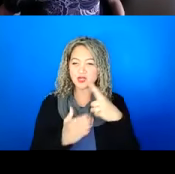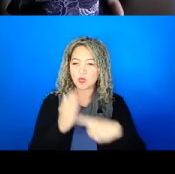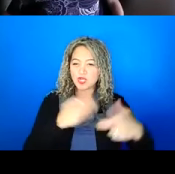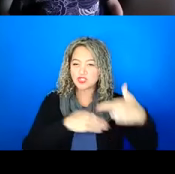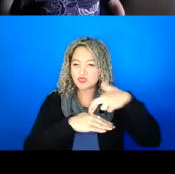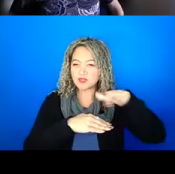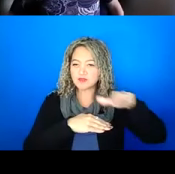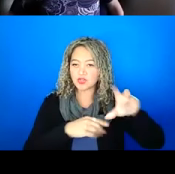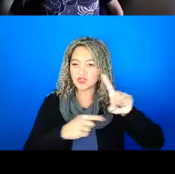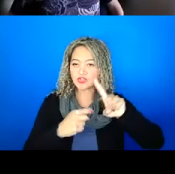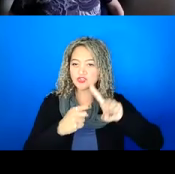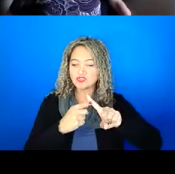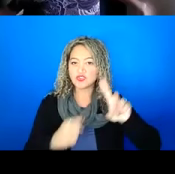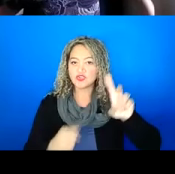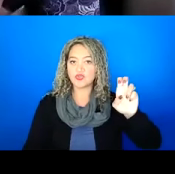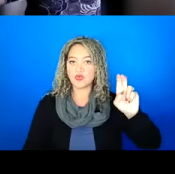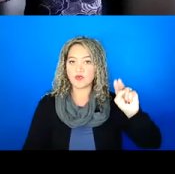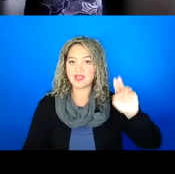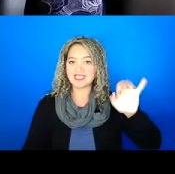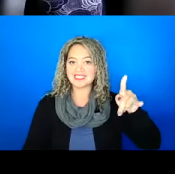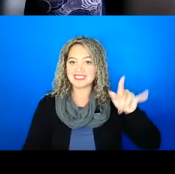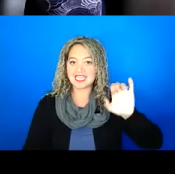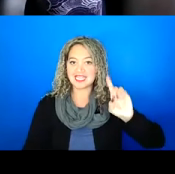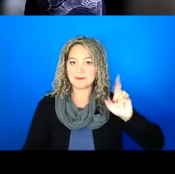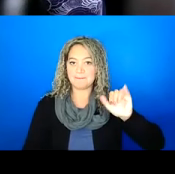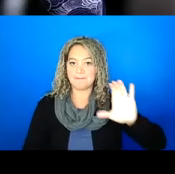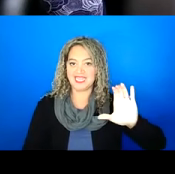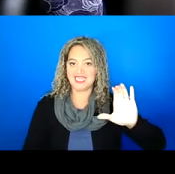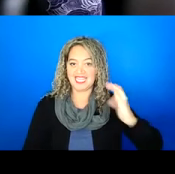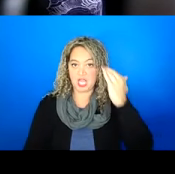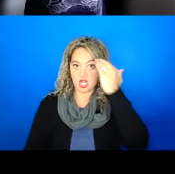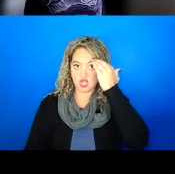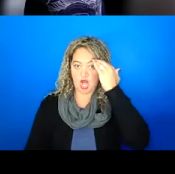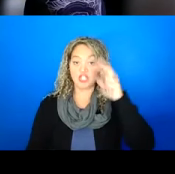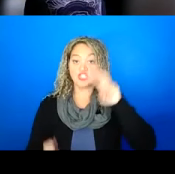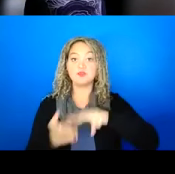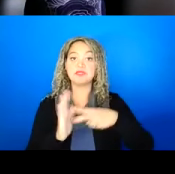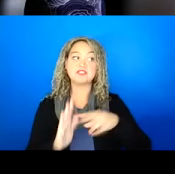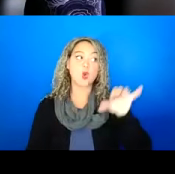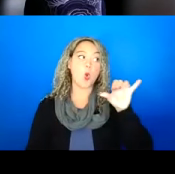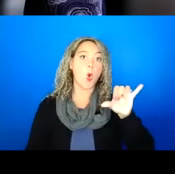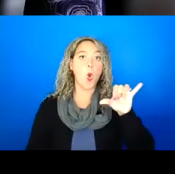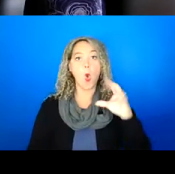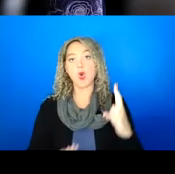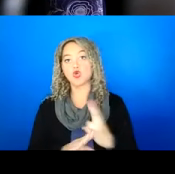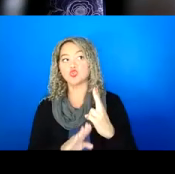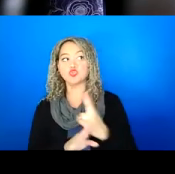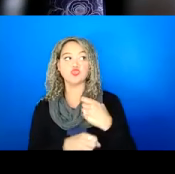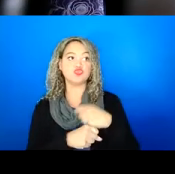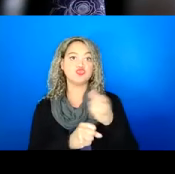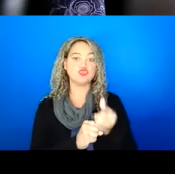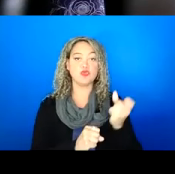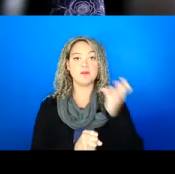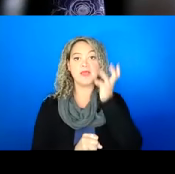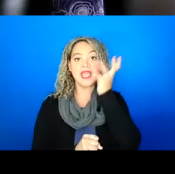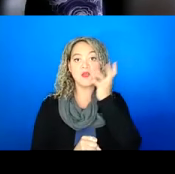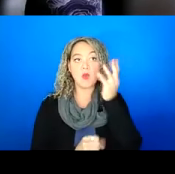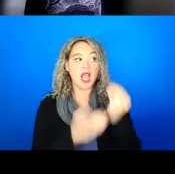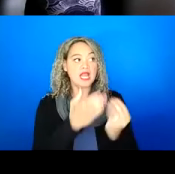as encyclopedic knowledge, which in this case would be, oh, this stuff is used to make wine. They grow in